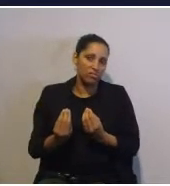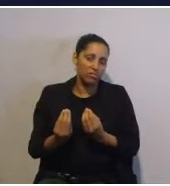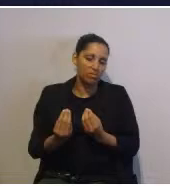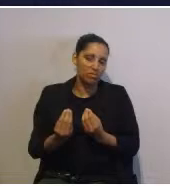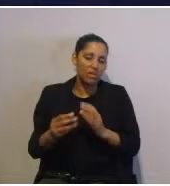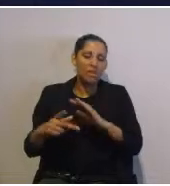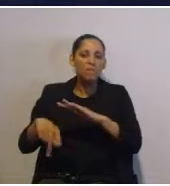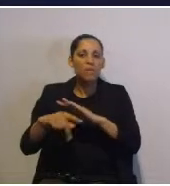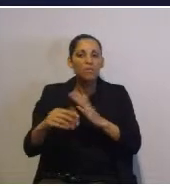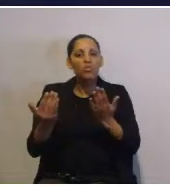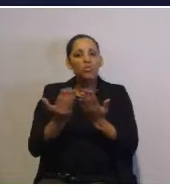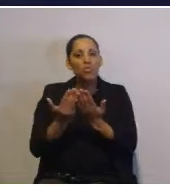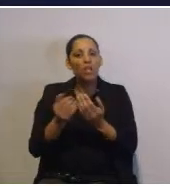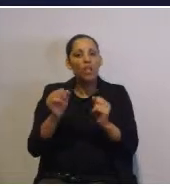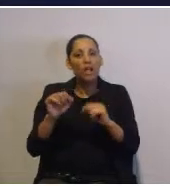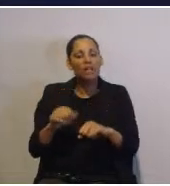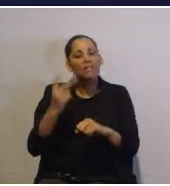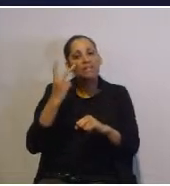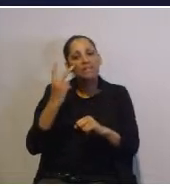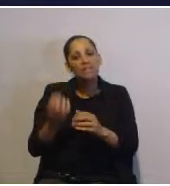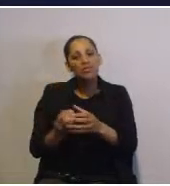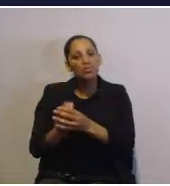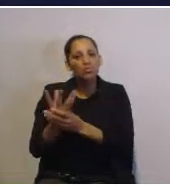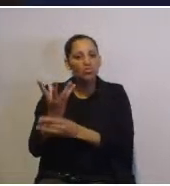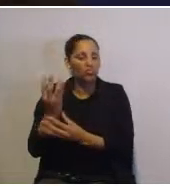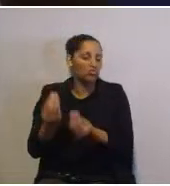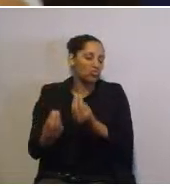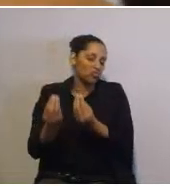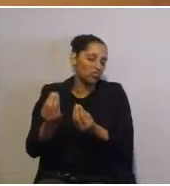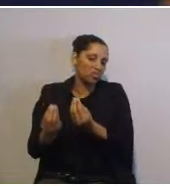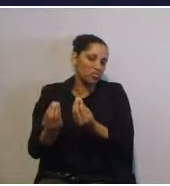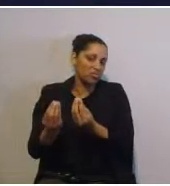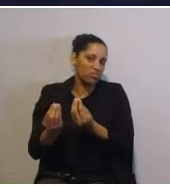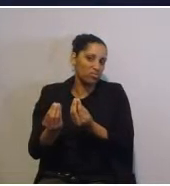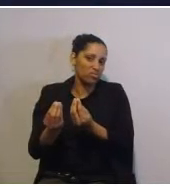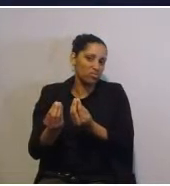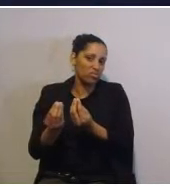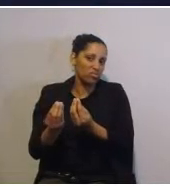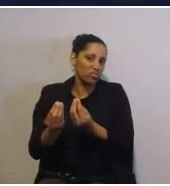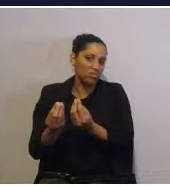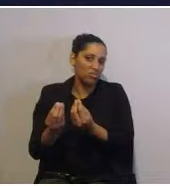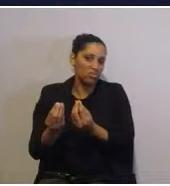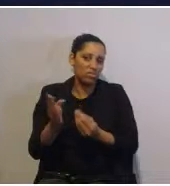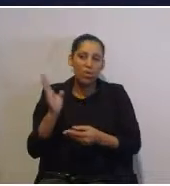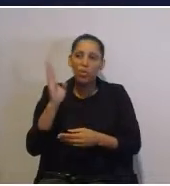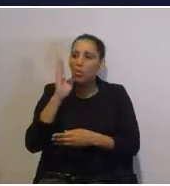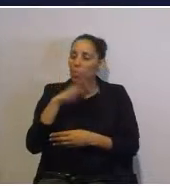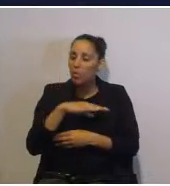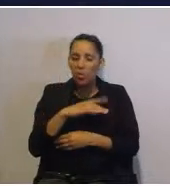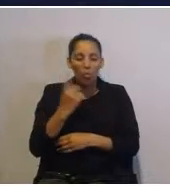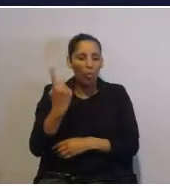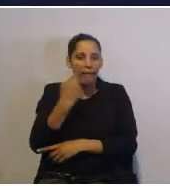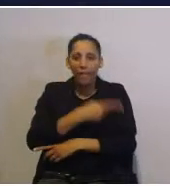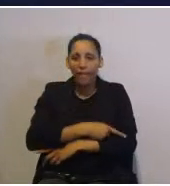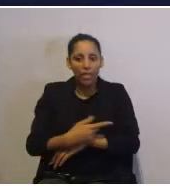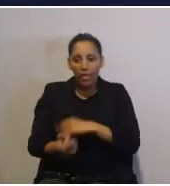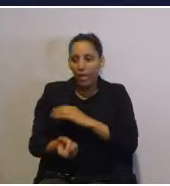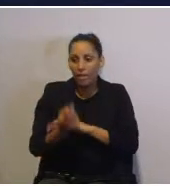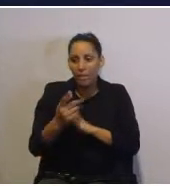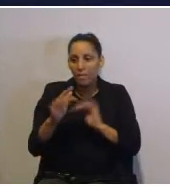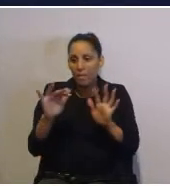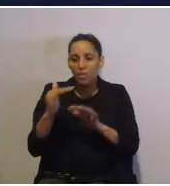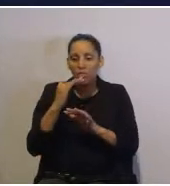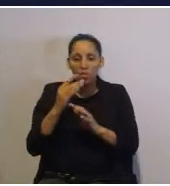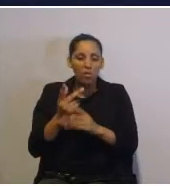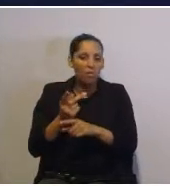Primary schools, you can look at the growth of the children, and there's not a day go by either that people looking to